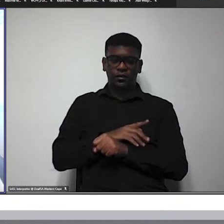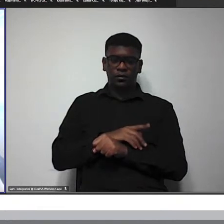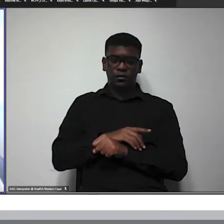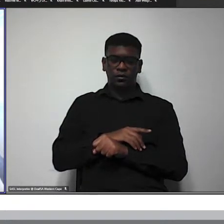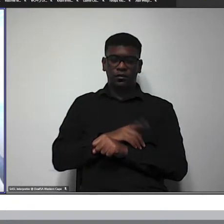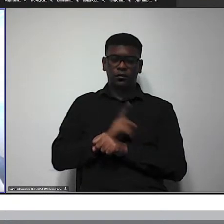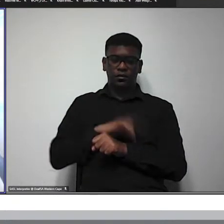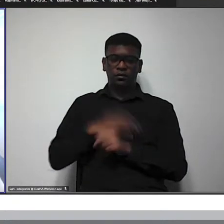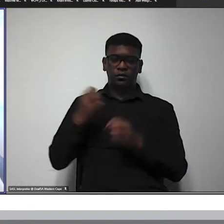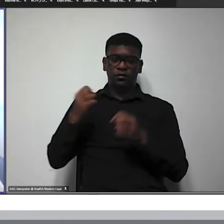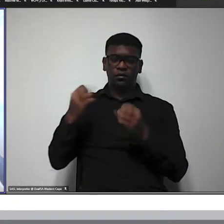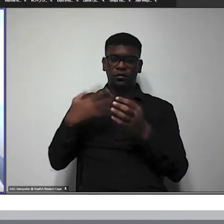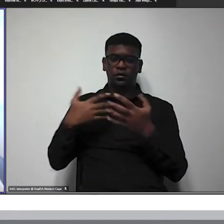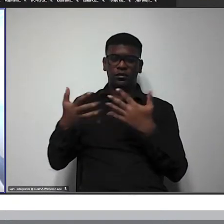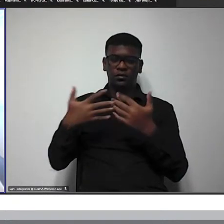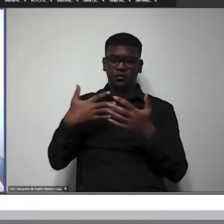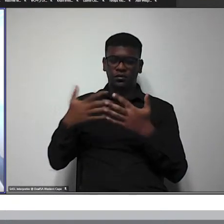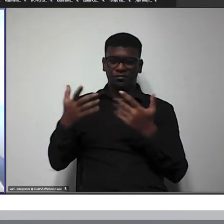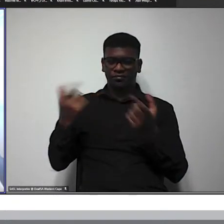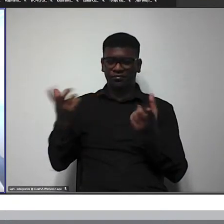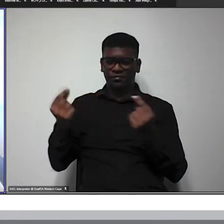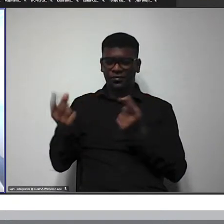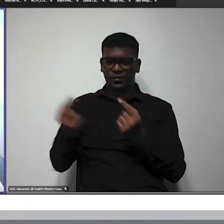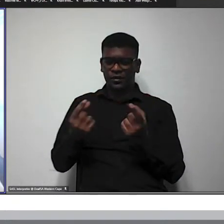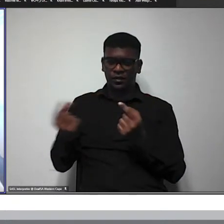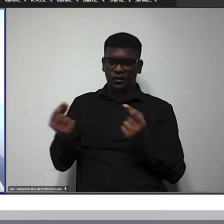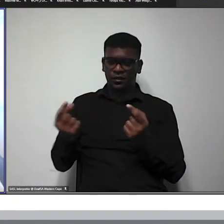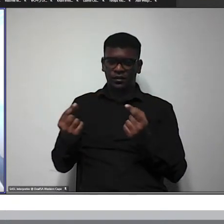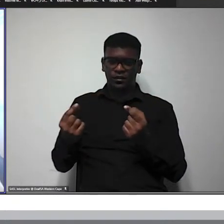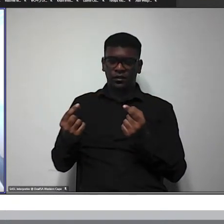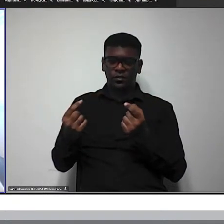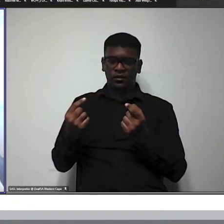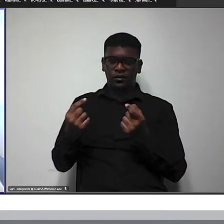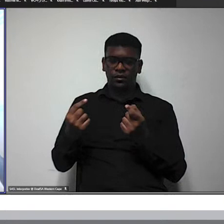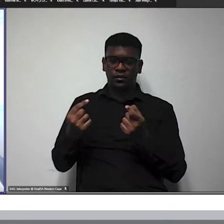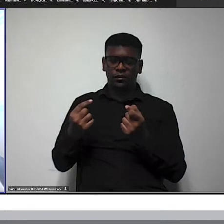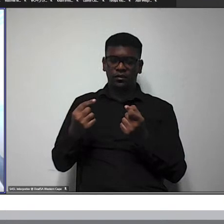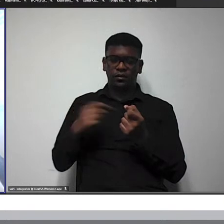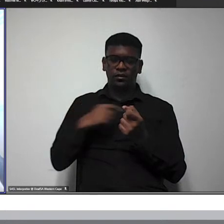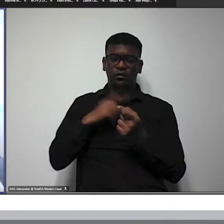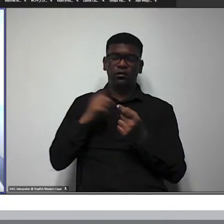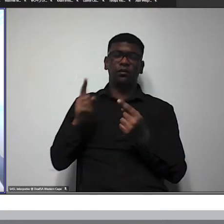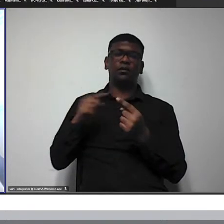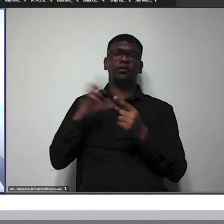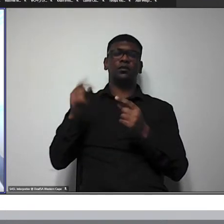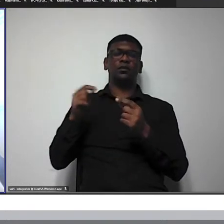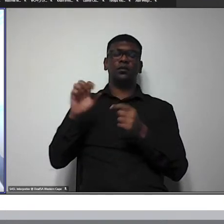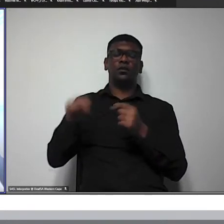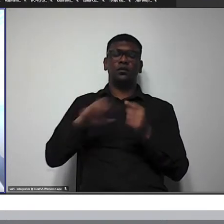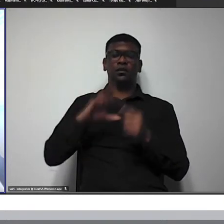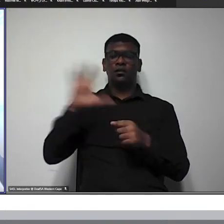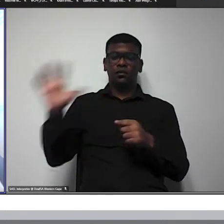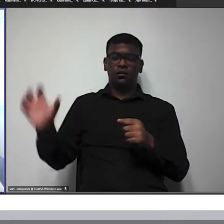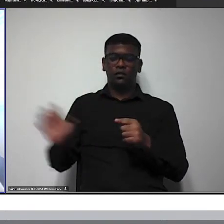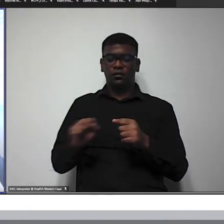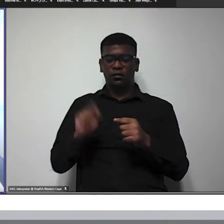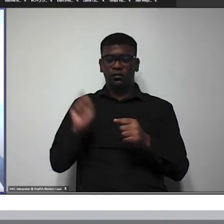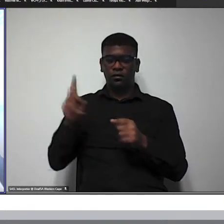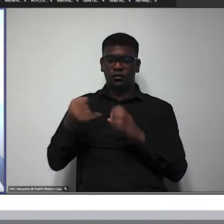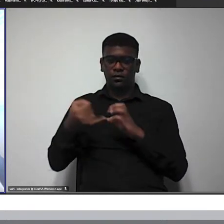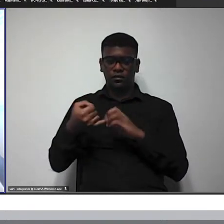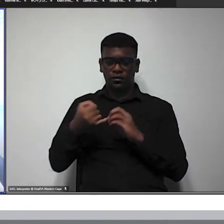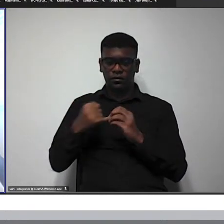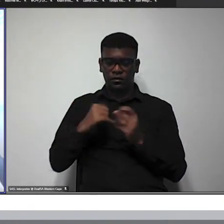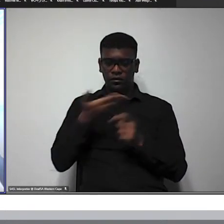is actually currently being done, that South Africa must try, you know, its best to